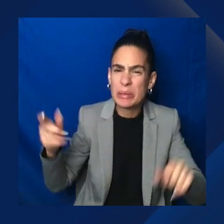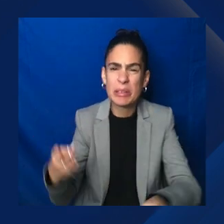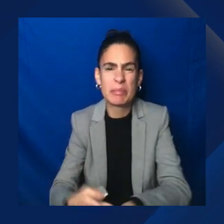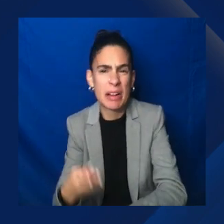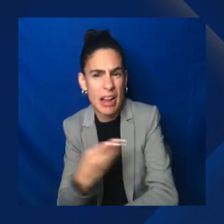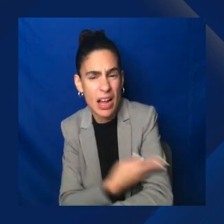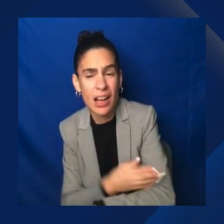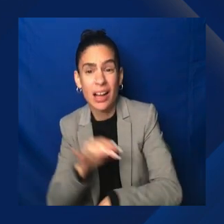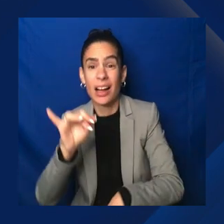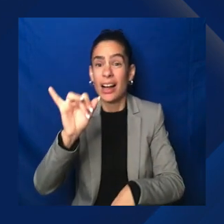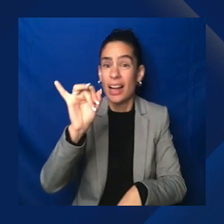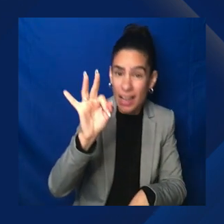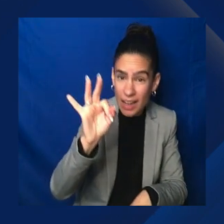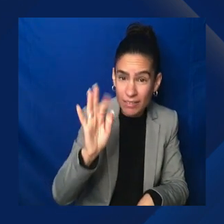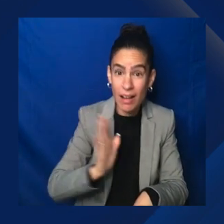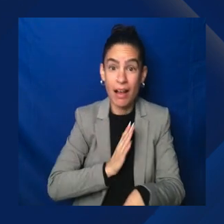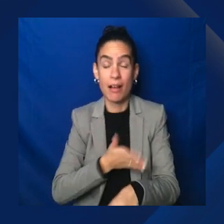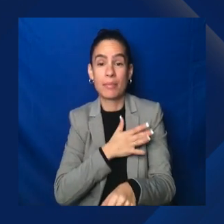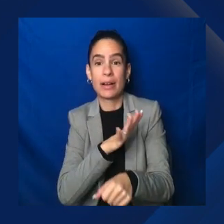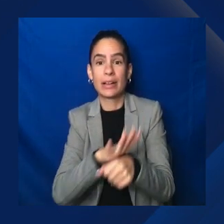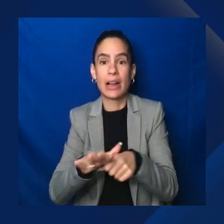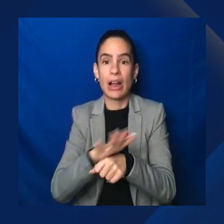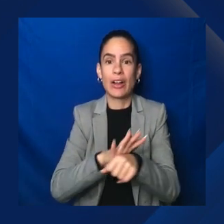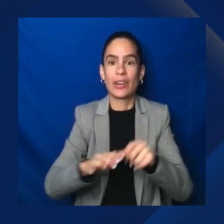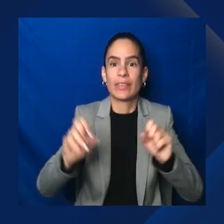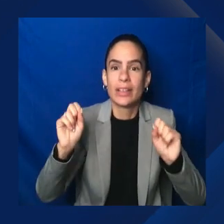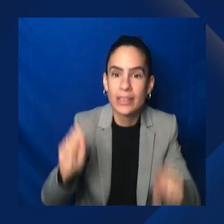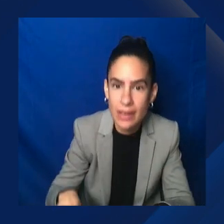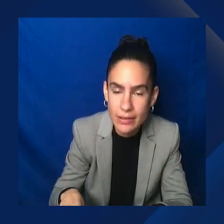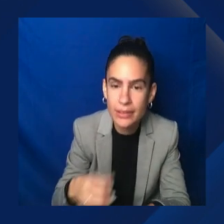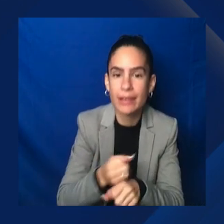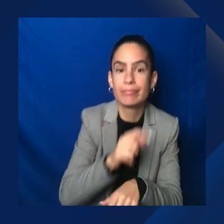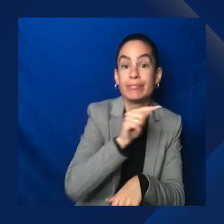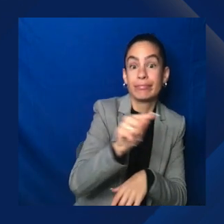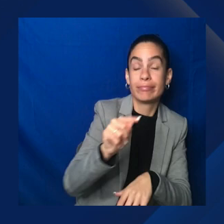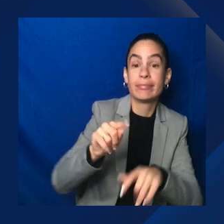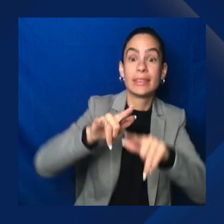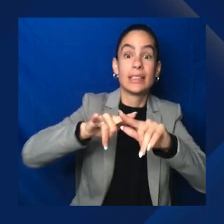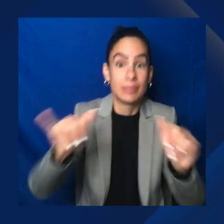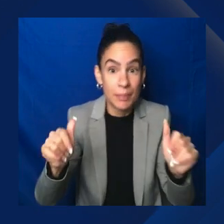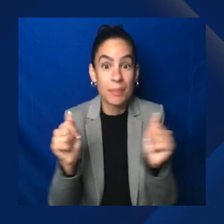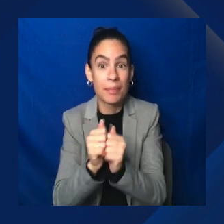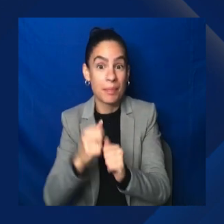more mental health awareness for just the anxiety and